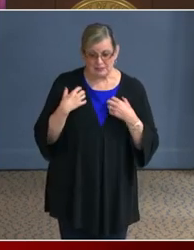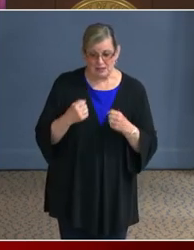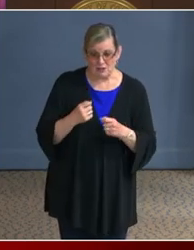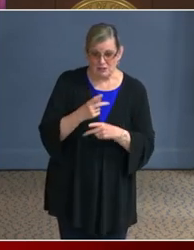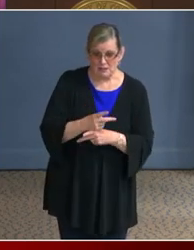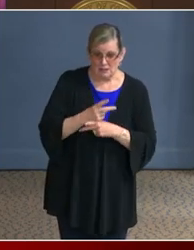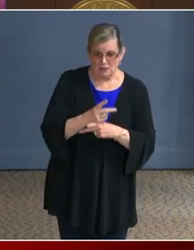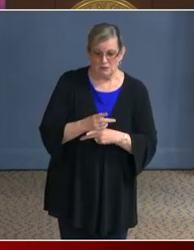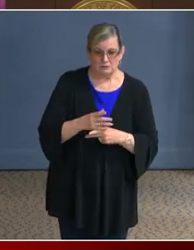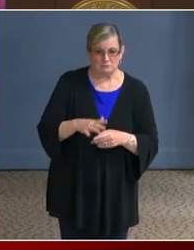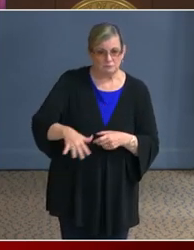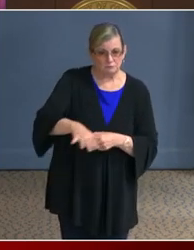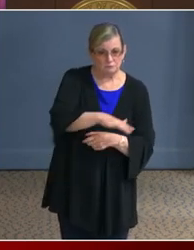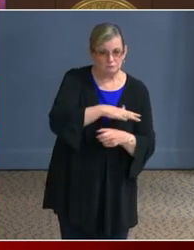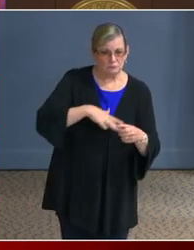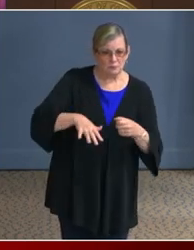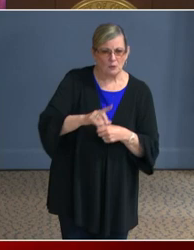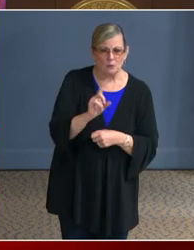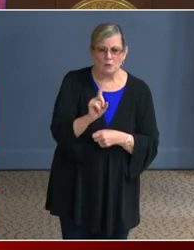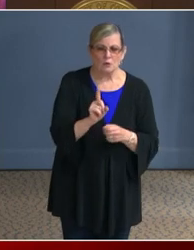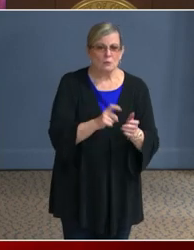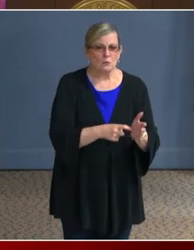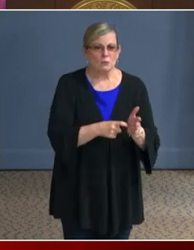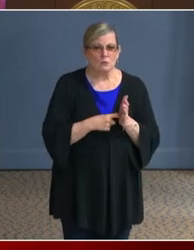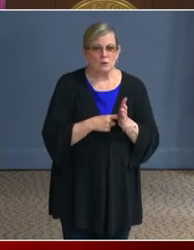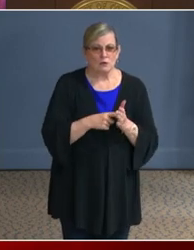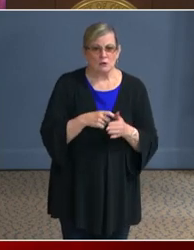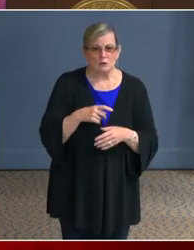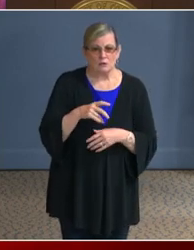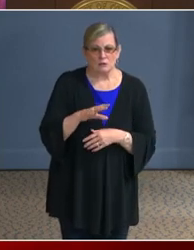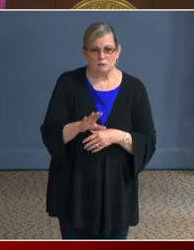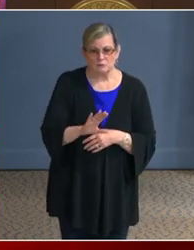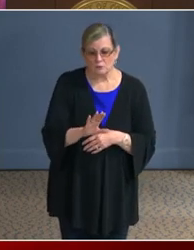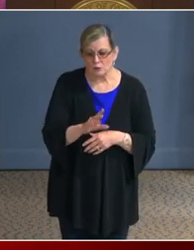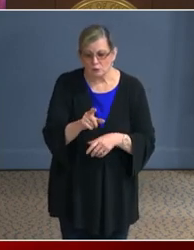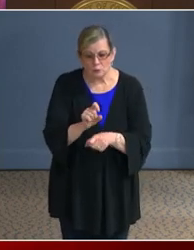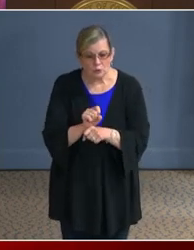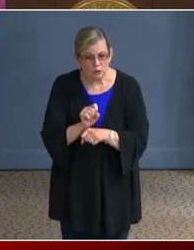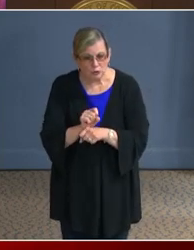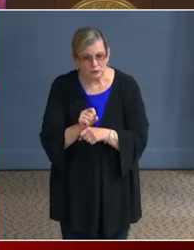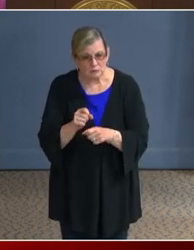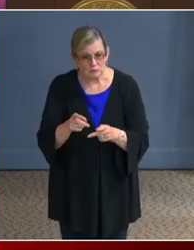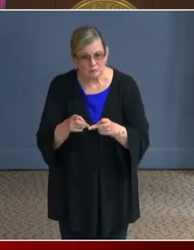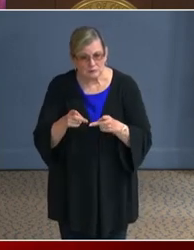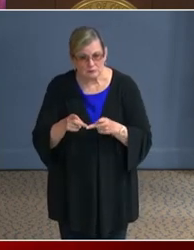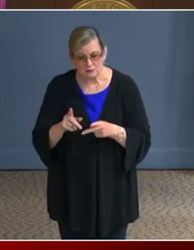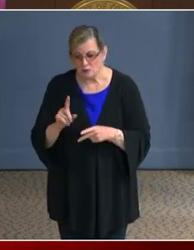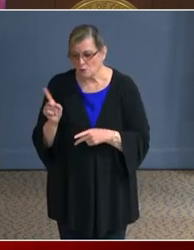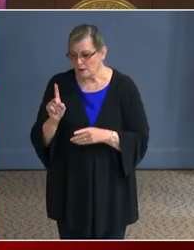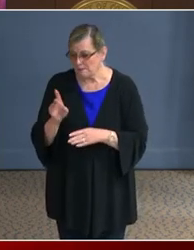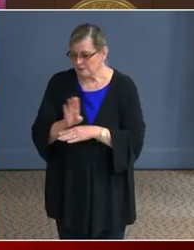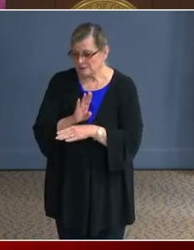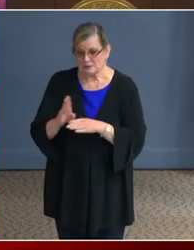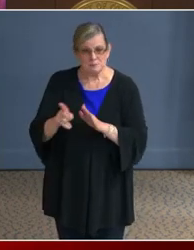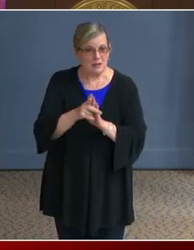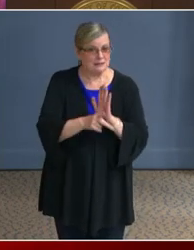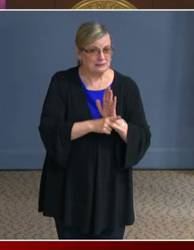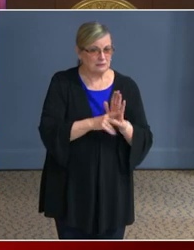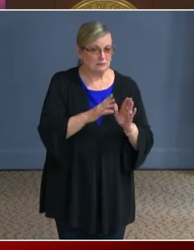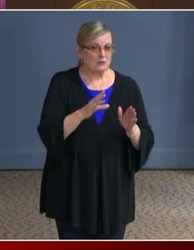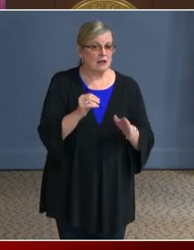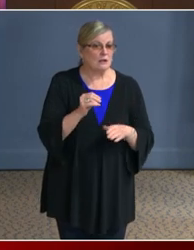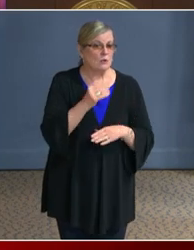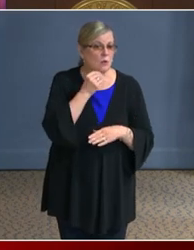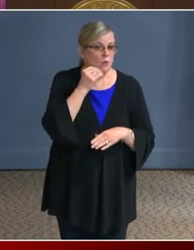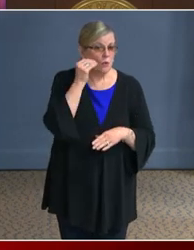when required to per your workplace or establishment policies, in homeless shelters, in